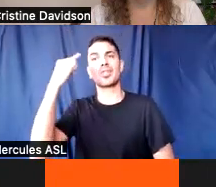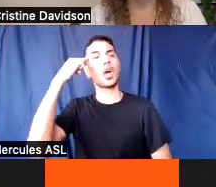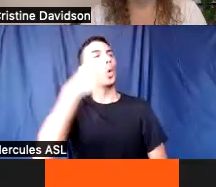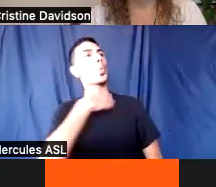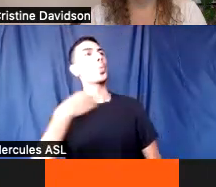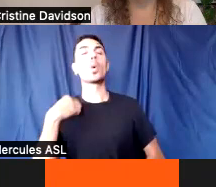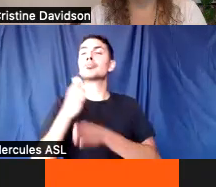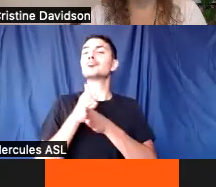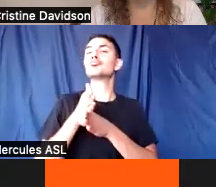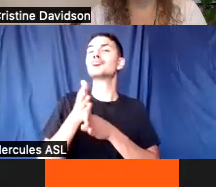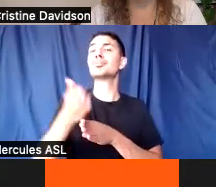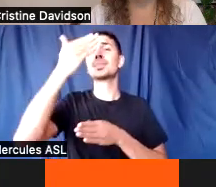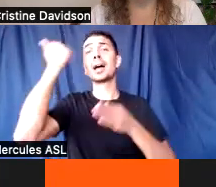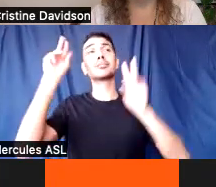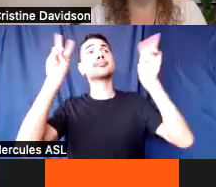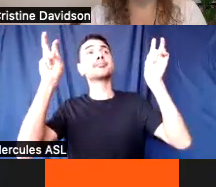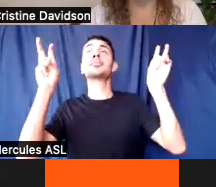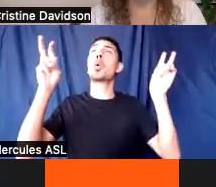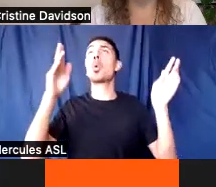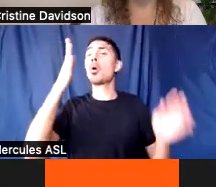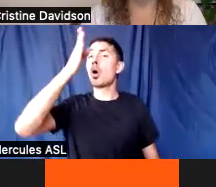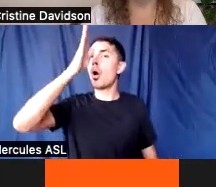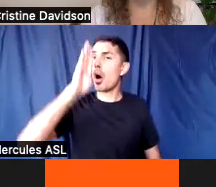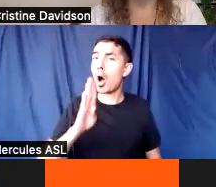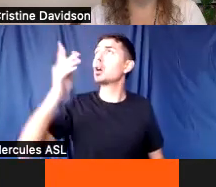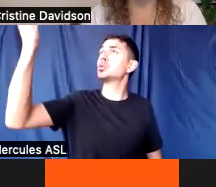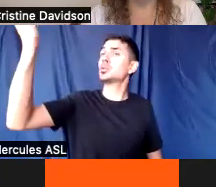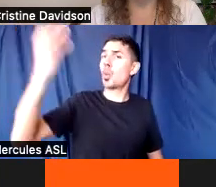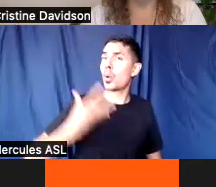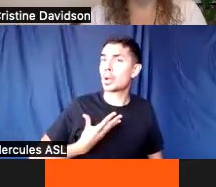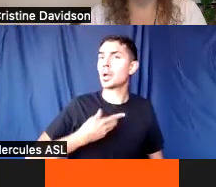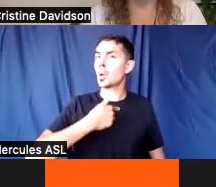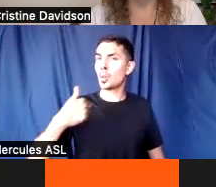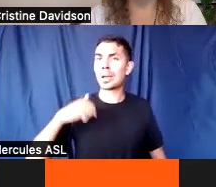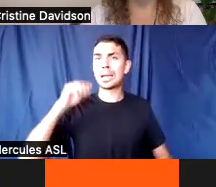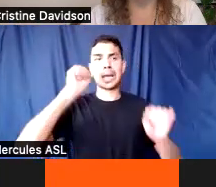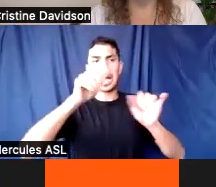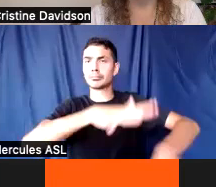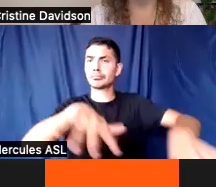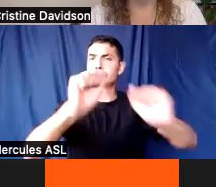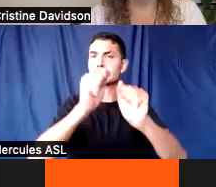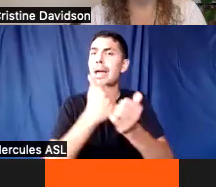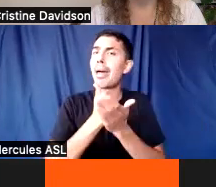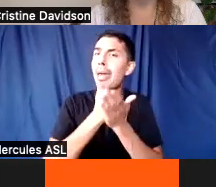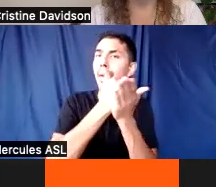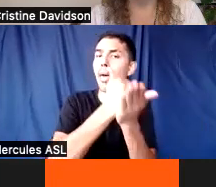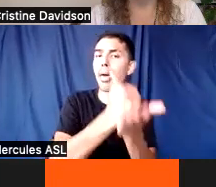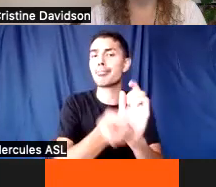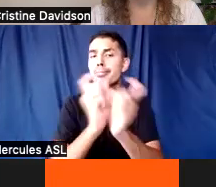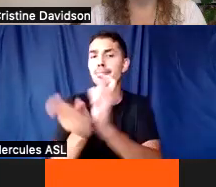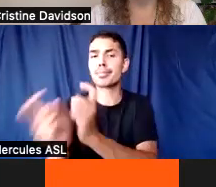for European Christians to have the whole world. And in the famous or infamous papal bulls in 1452 and